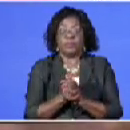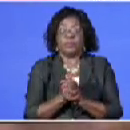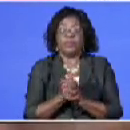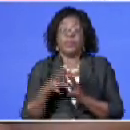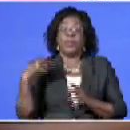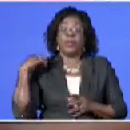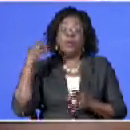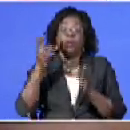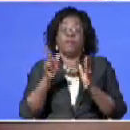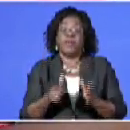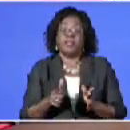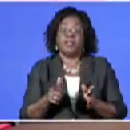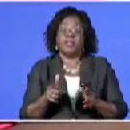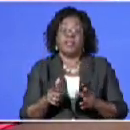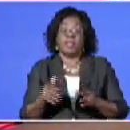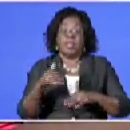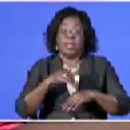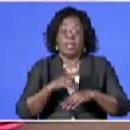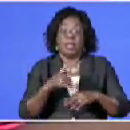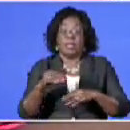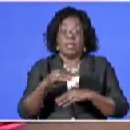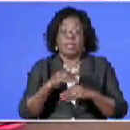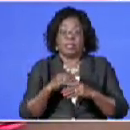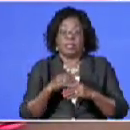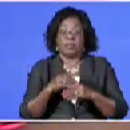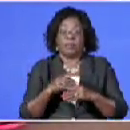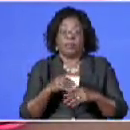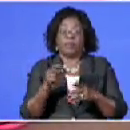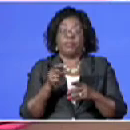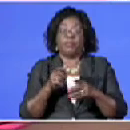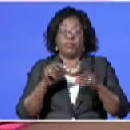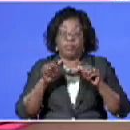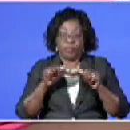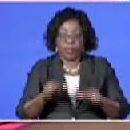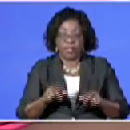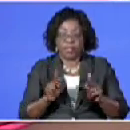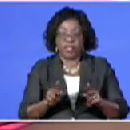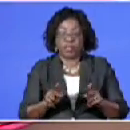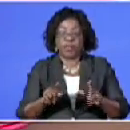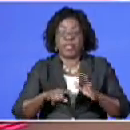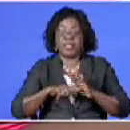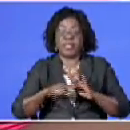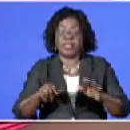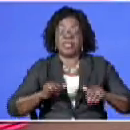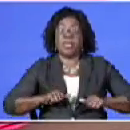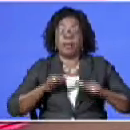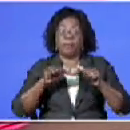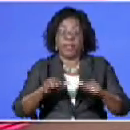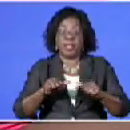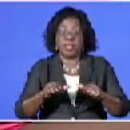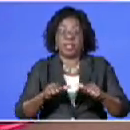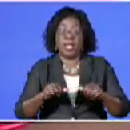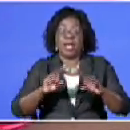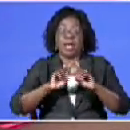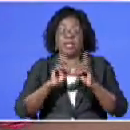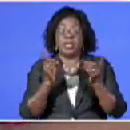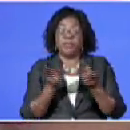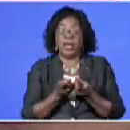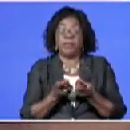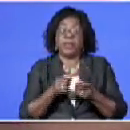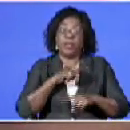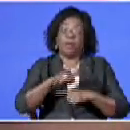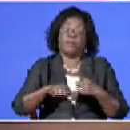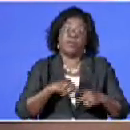Officials at the National Commission for Persons with Disabilities and the Disability Affairs Division of the Department of Social Services